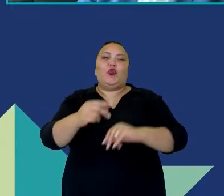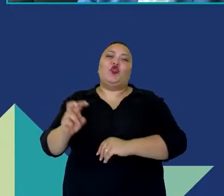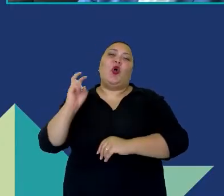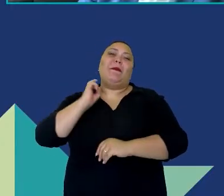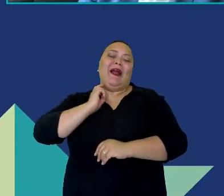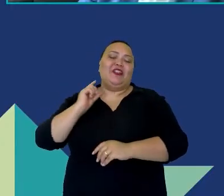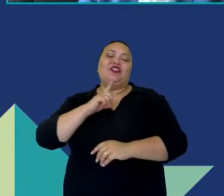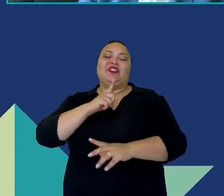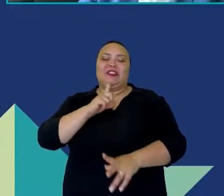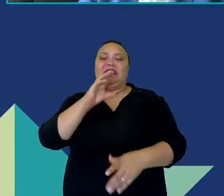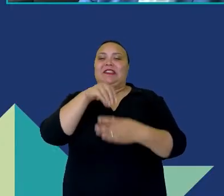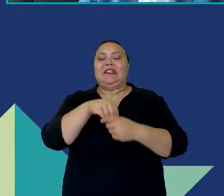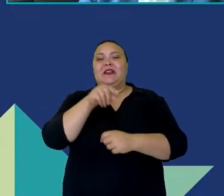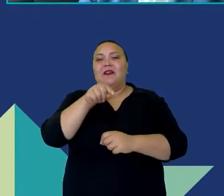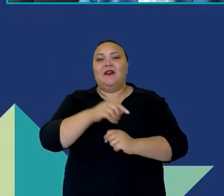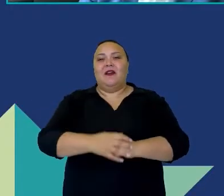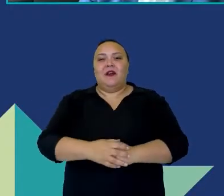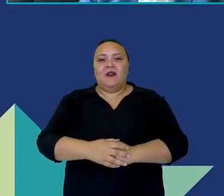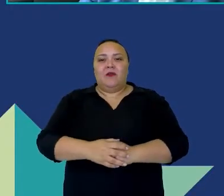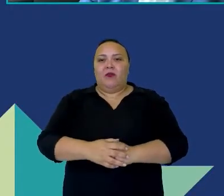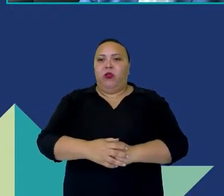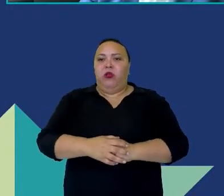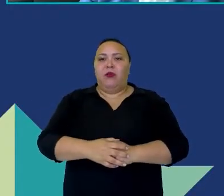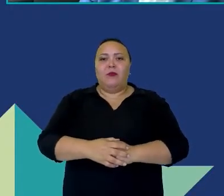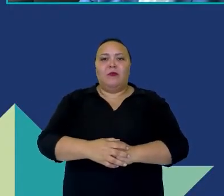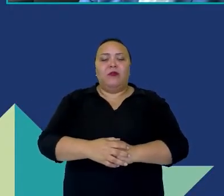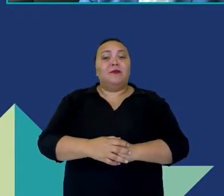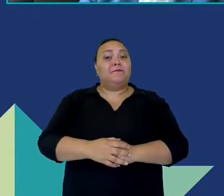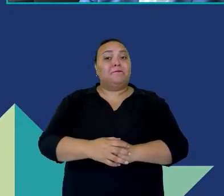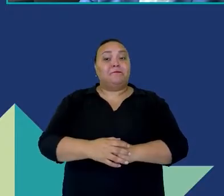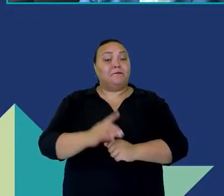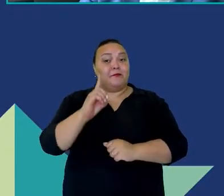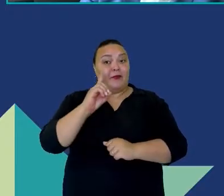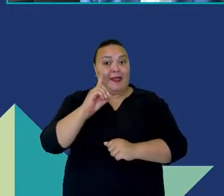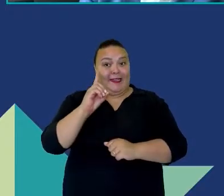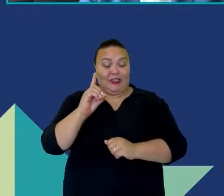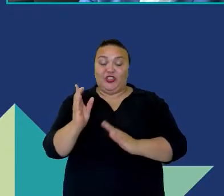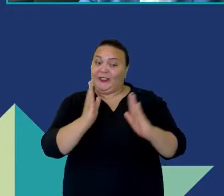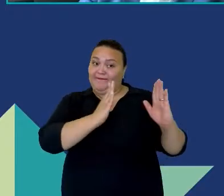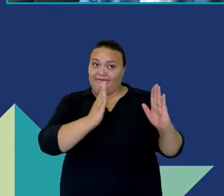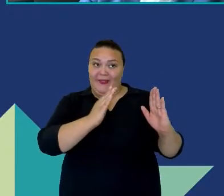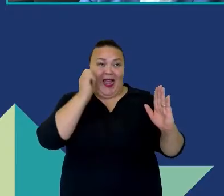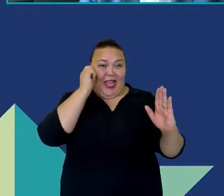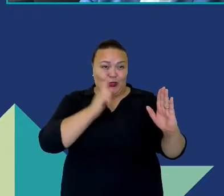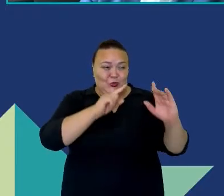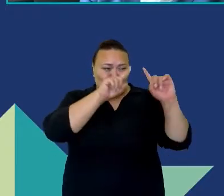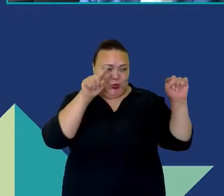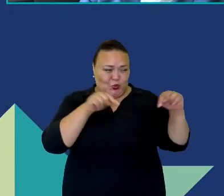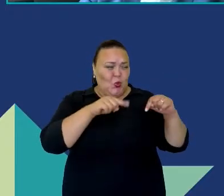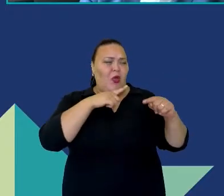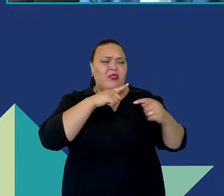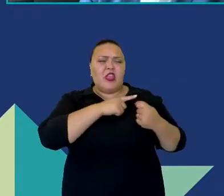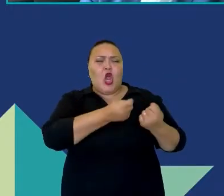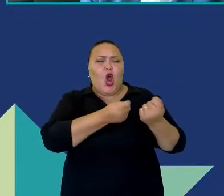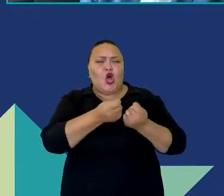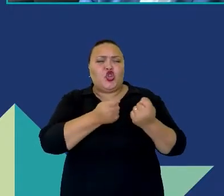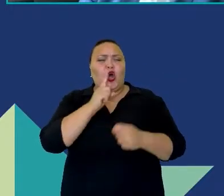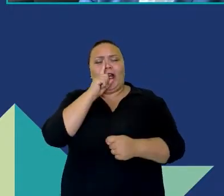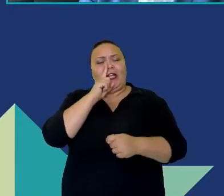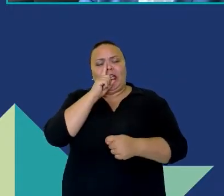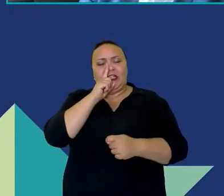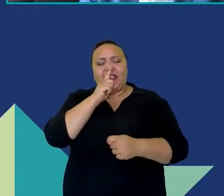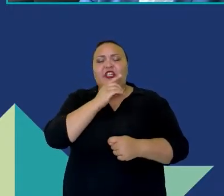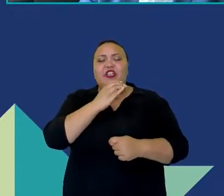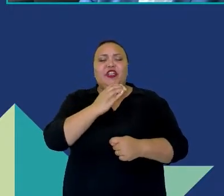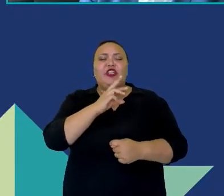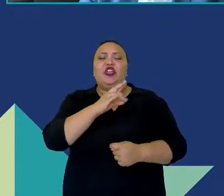On the right side in the blue screen, they have the critical controls, which are already plotted. and include water recycling rates